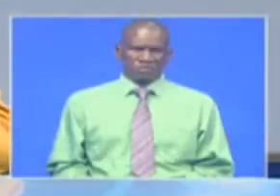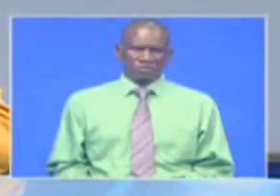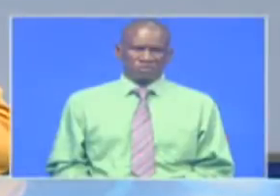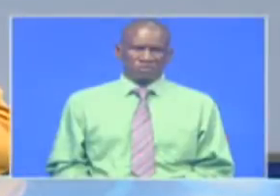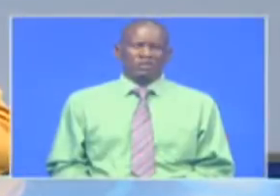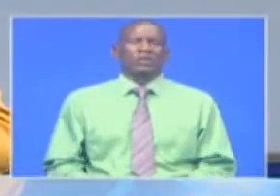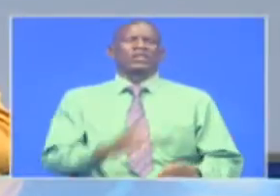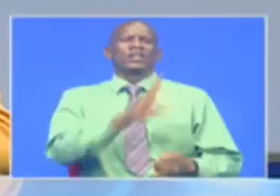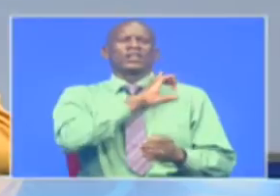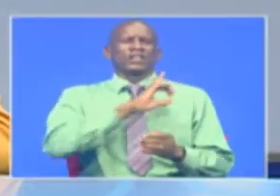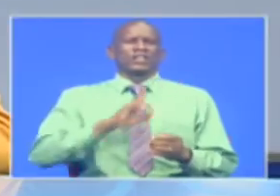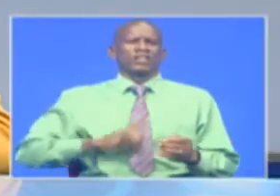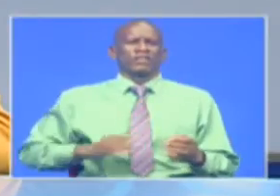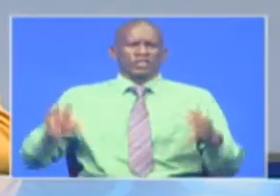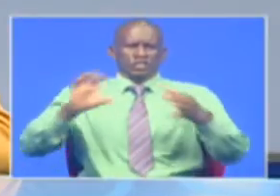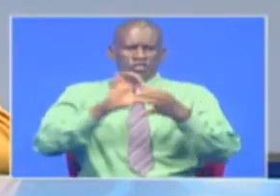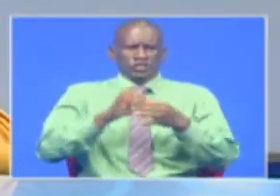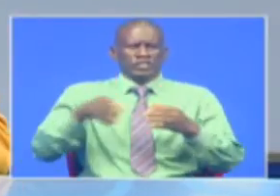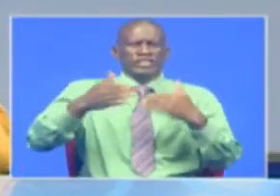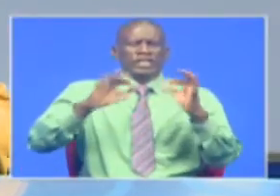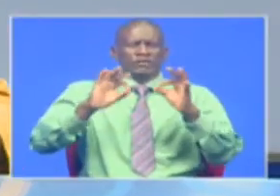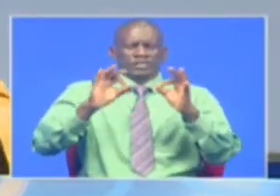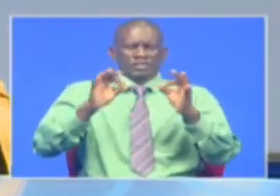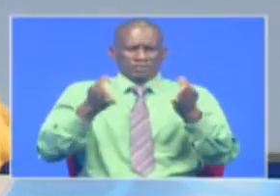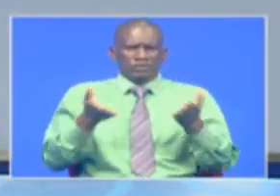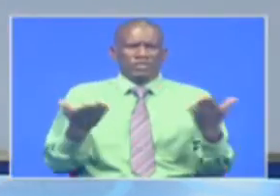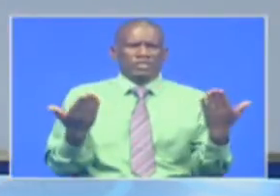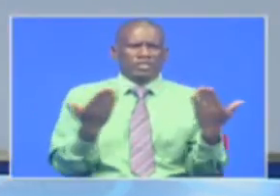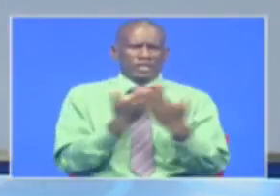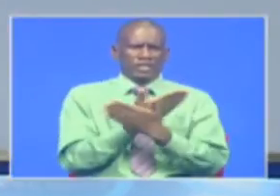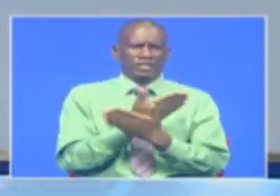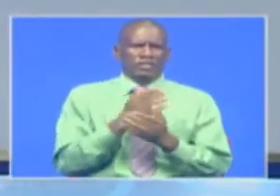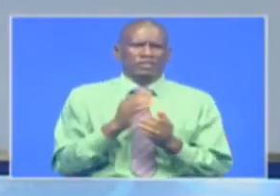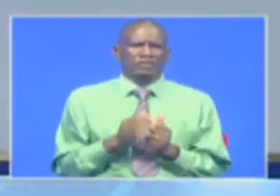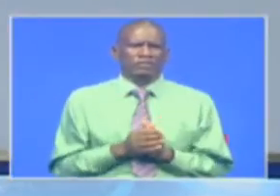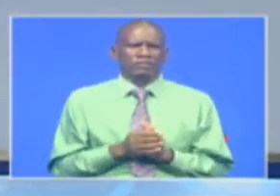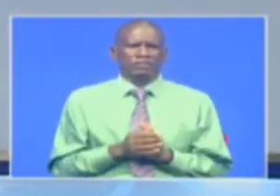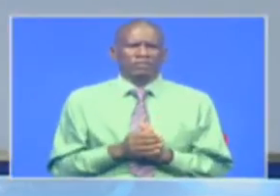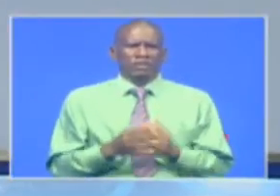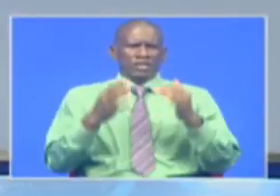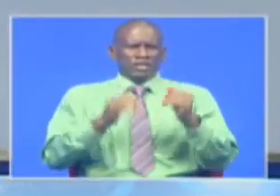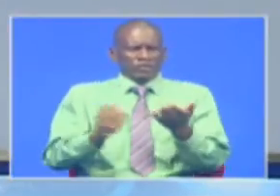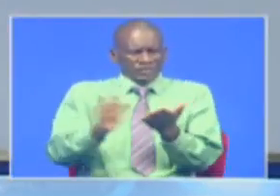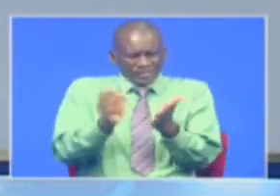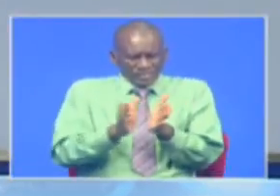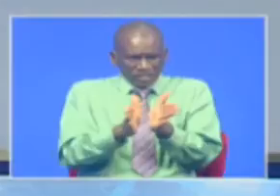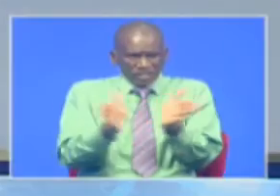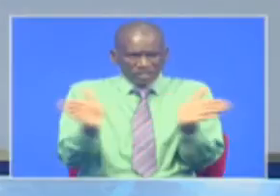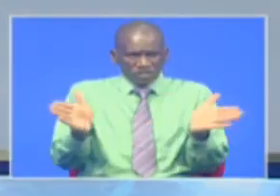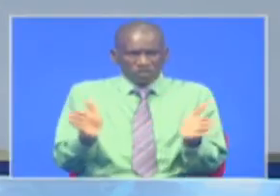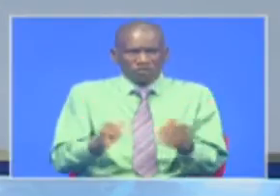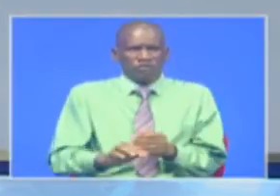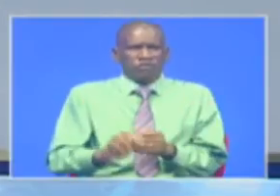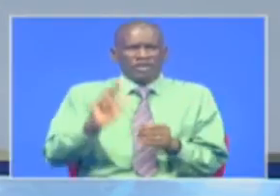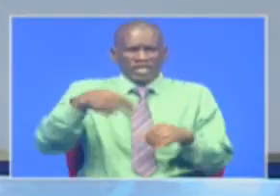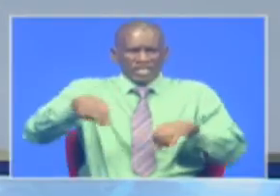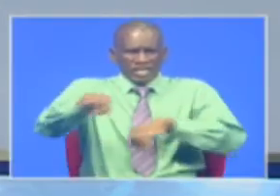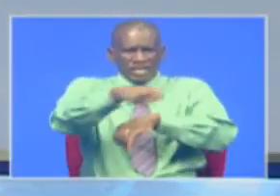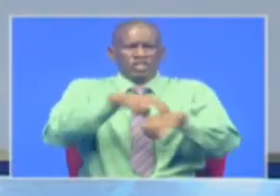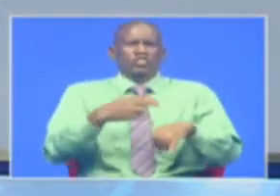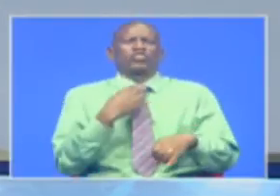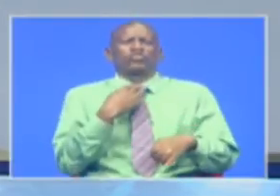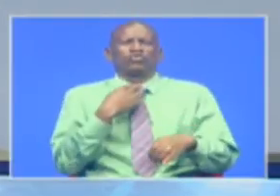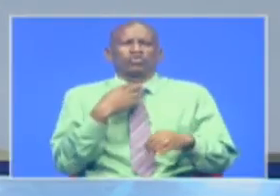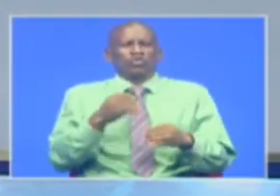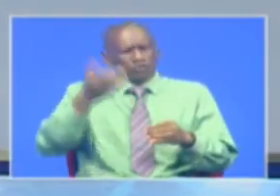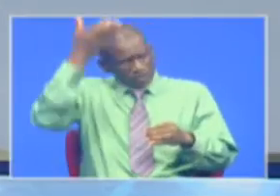David Agondoa joins us in sign language interpretation tonight. Now, the Secretary General for the Kenya National Union of